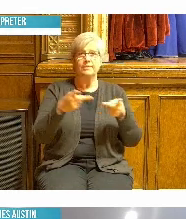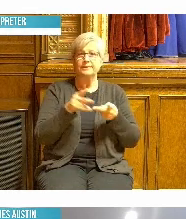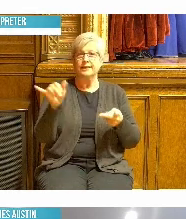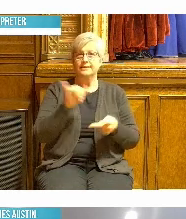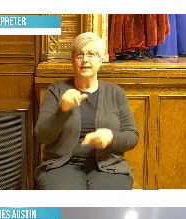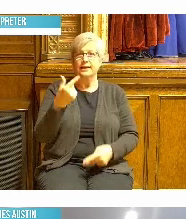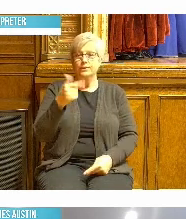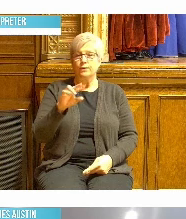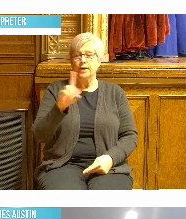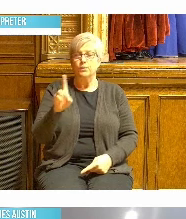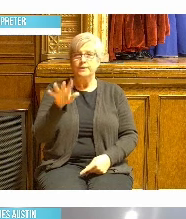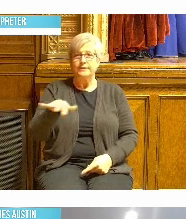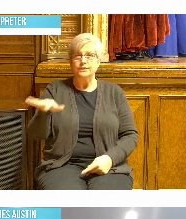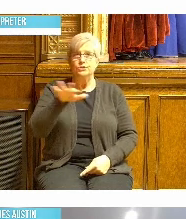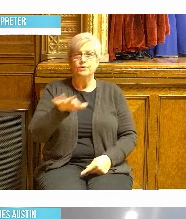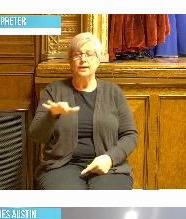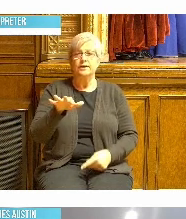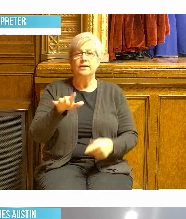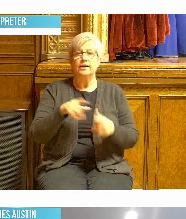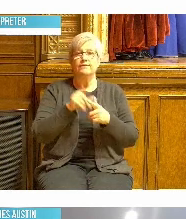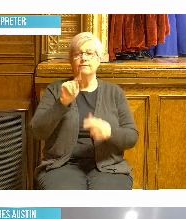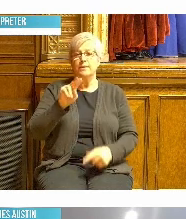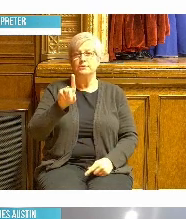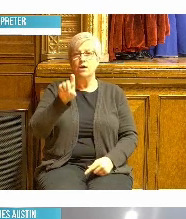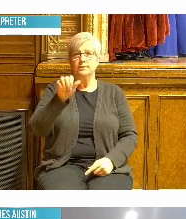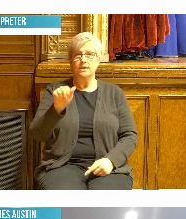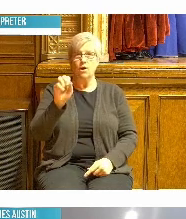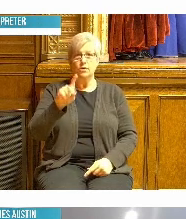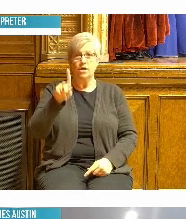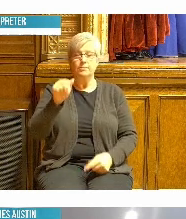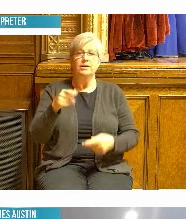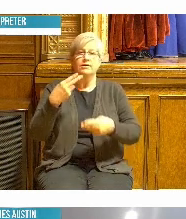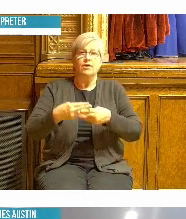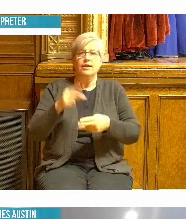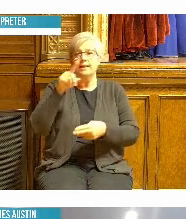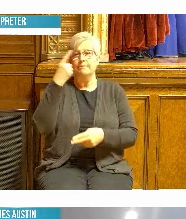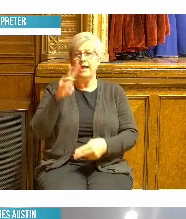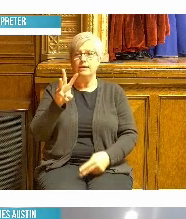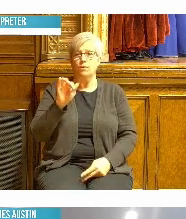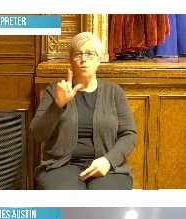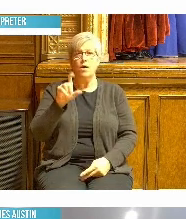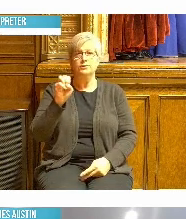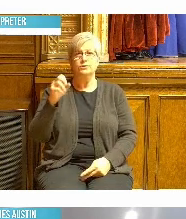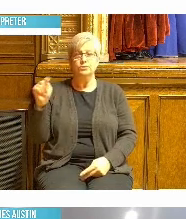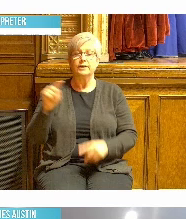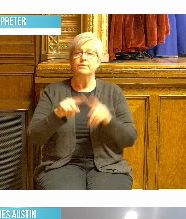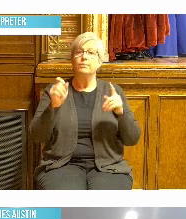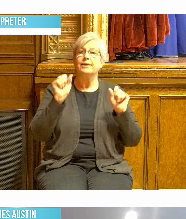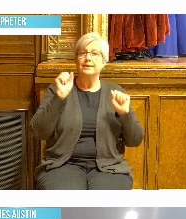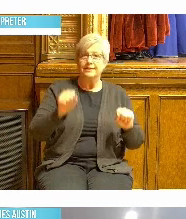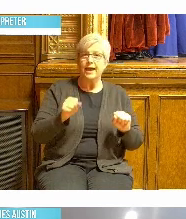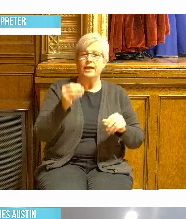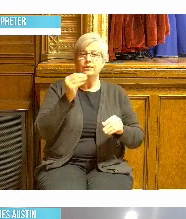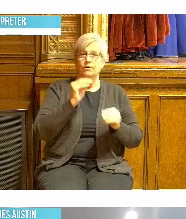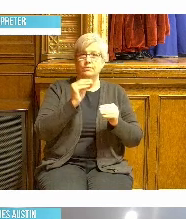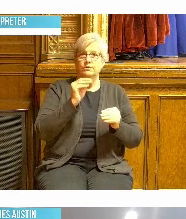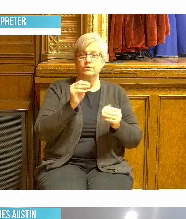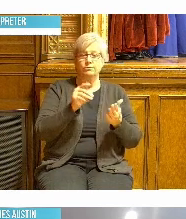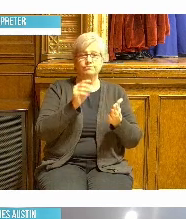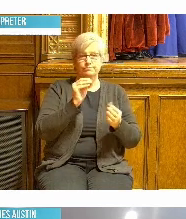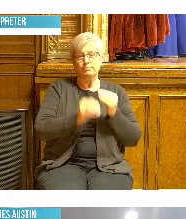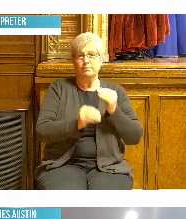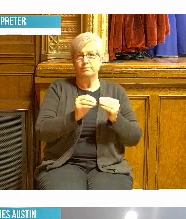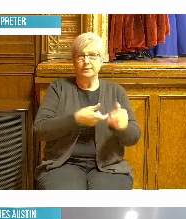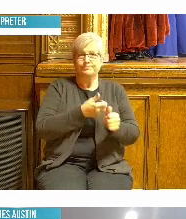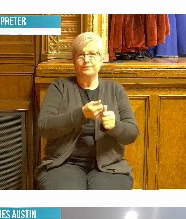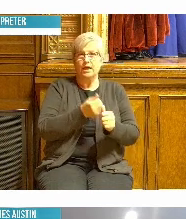the Greenwood District of Tulsa, Oklahoma, also known as Black Wall Street. But we can repair the harm that